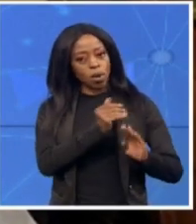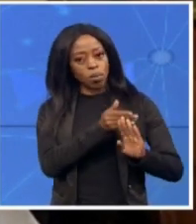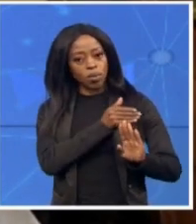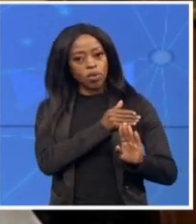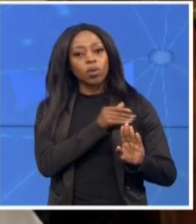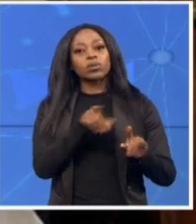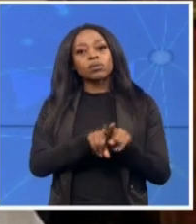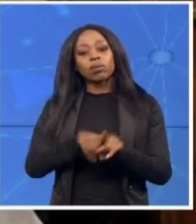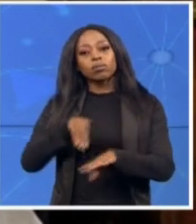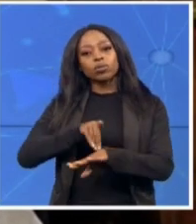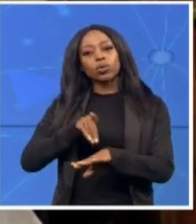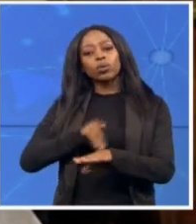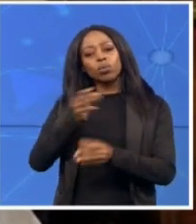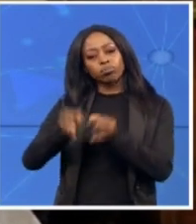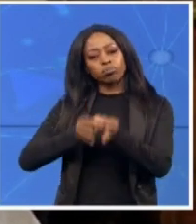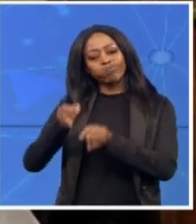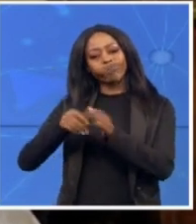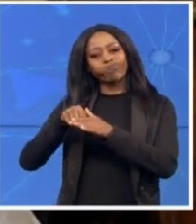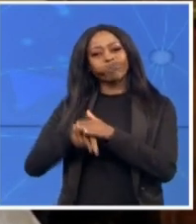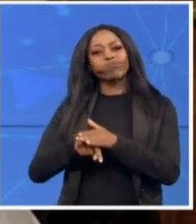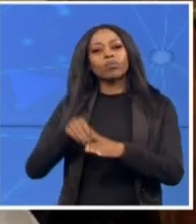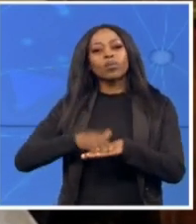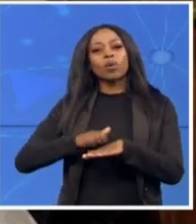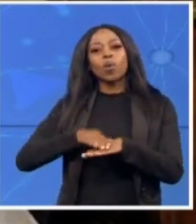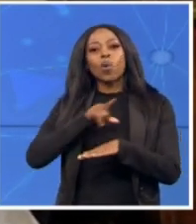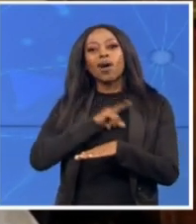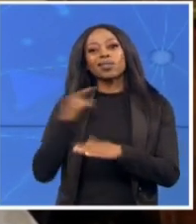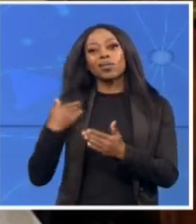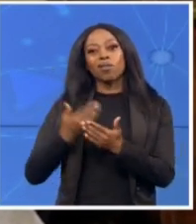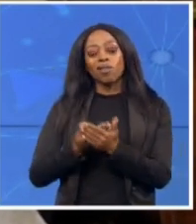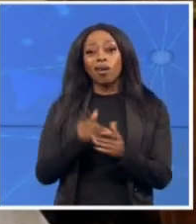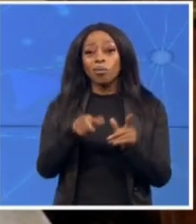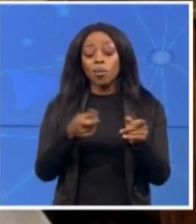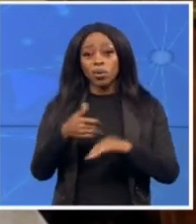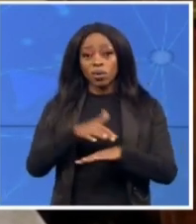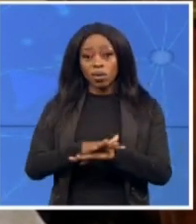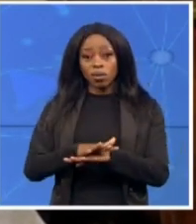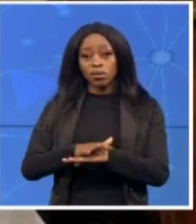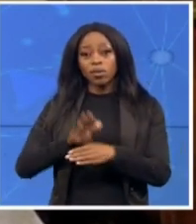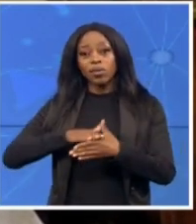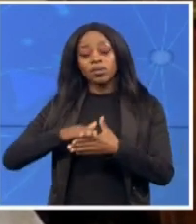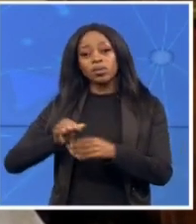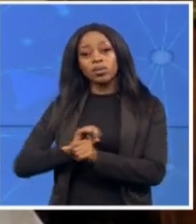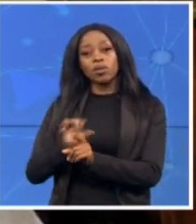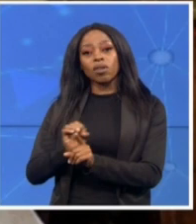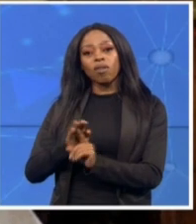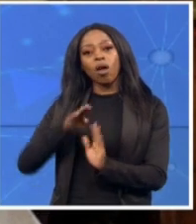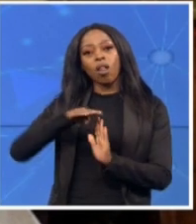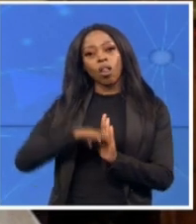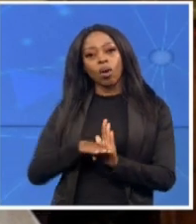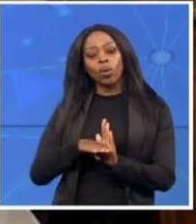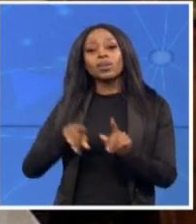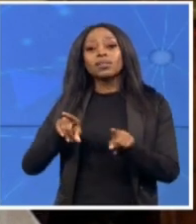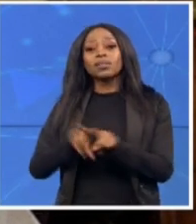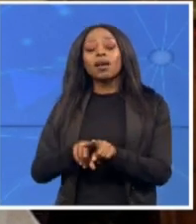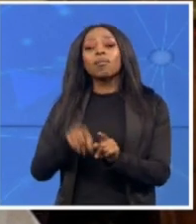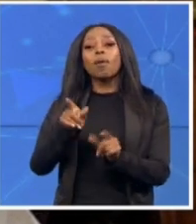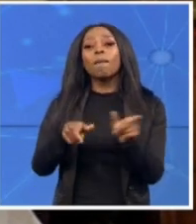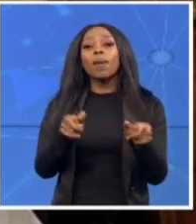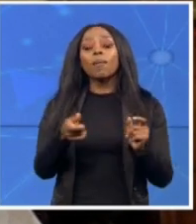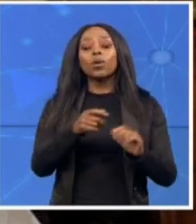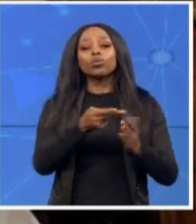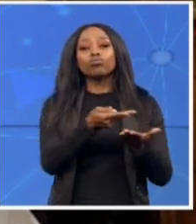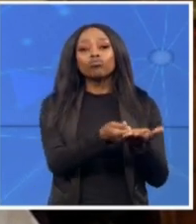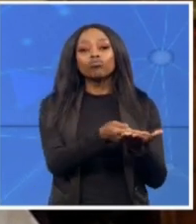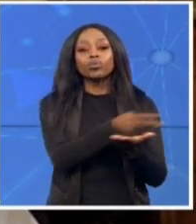has remained low, the daily death rate, also our hospitalization numbers. And what you will also see is the